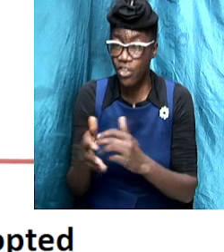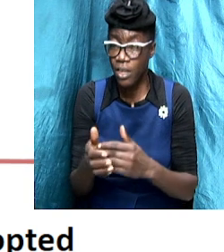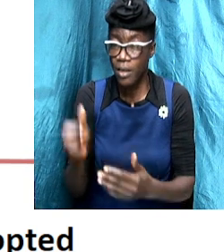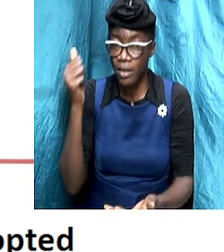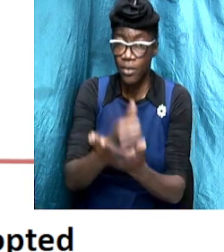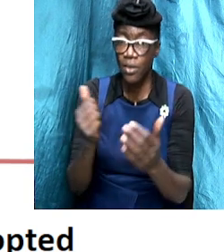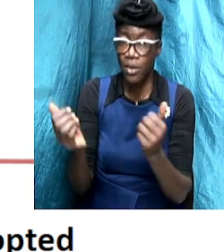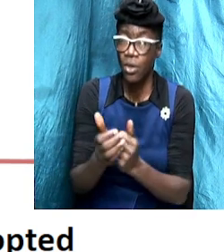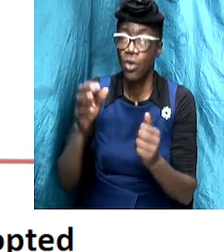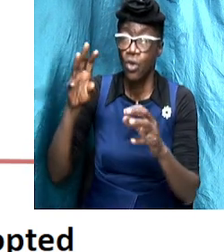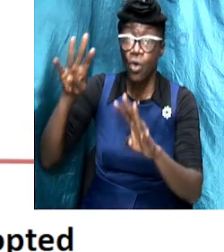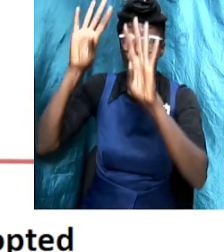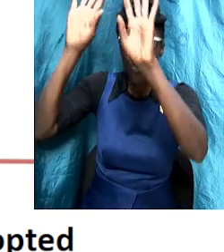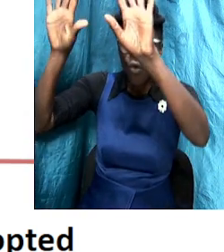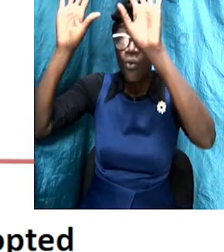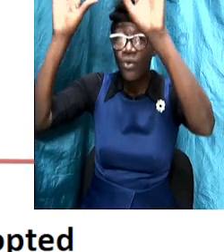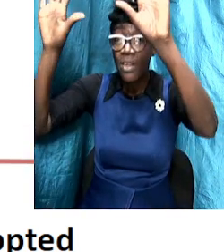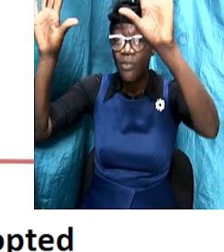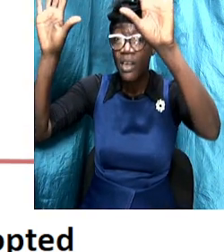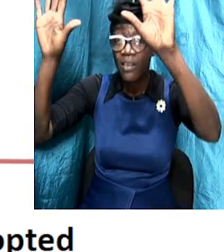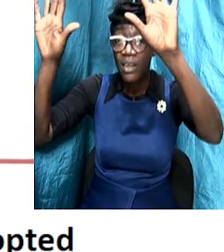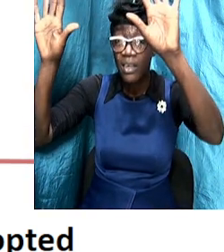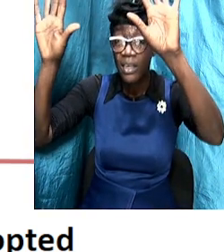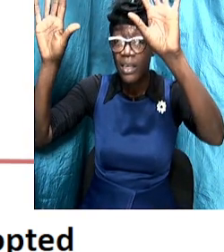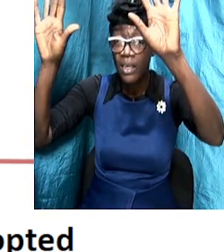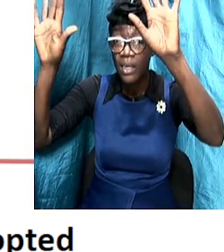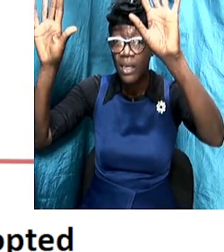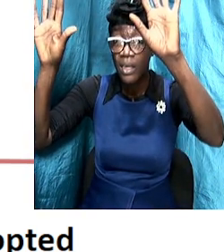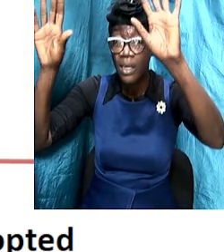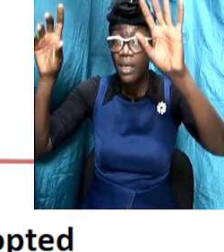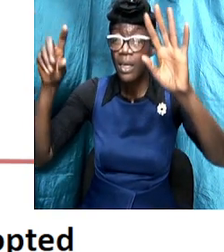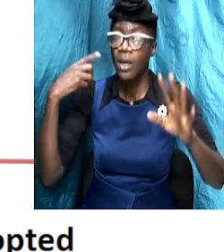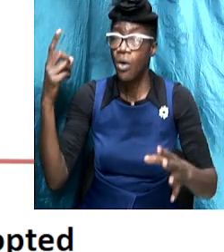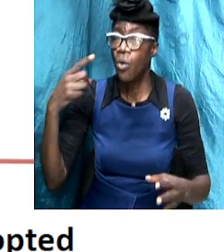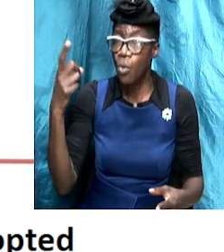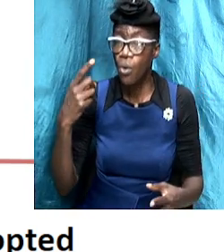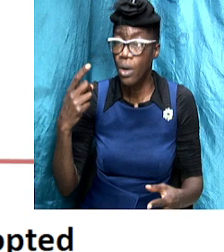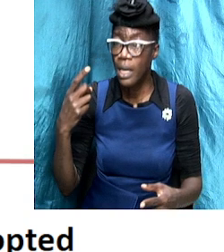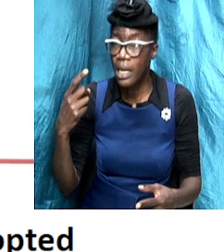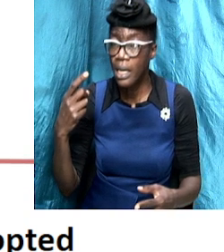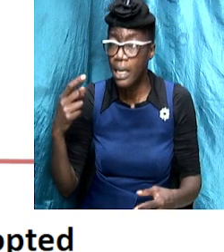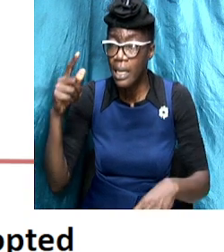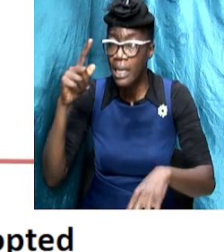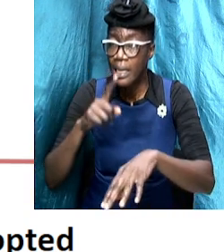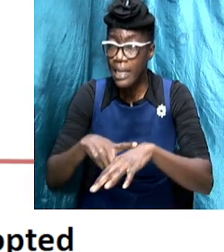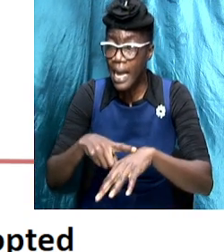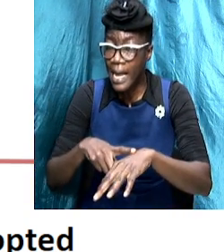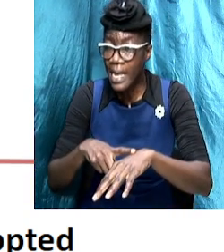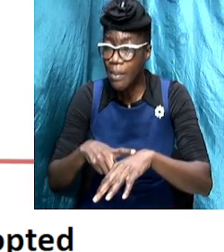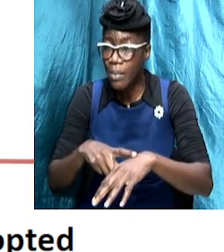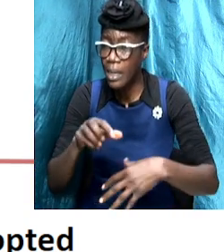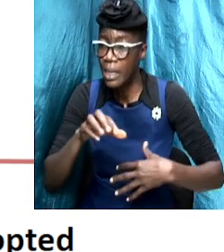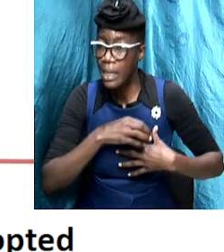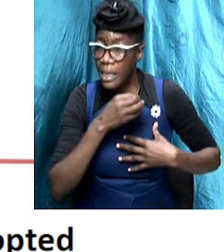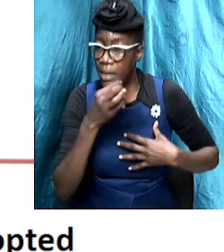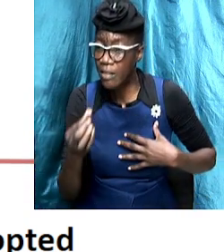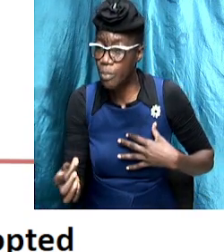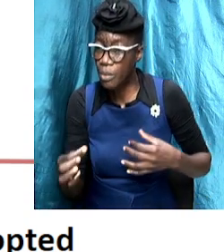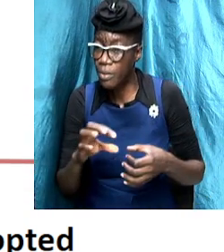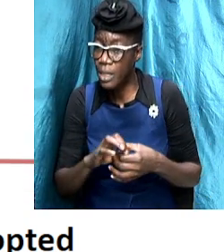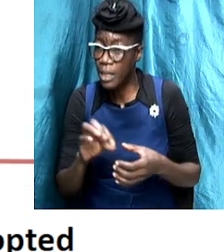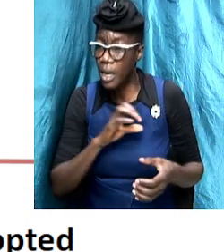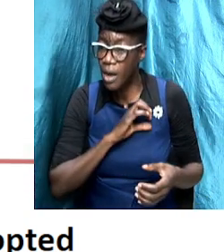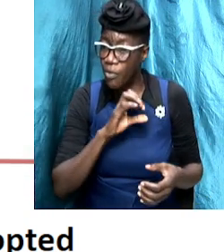crucifixion, he said that, look here, that was the only point in time where the spirit of Christ, or Christ,